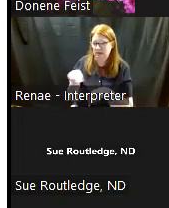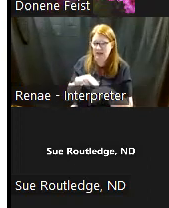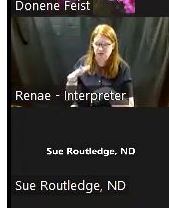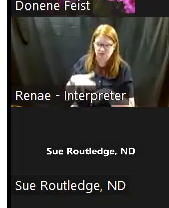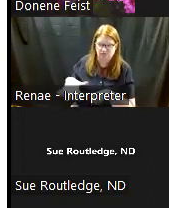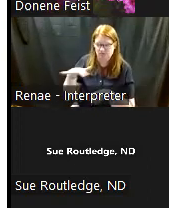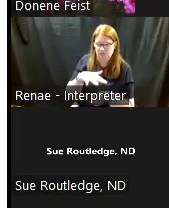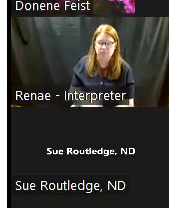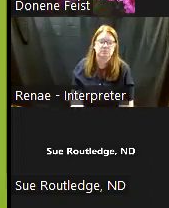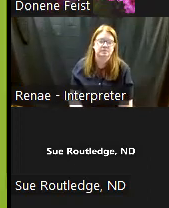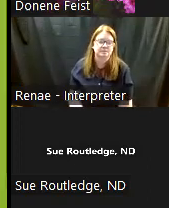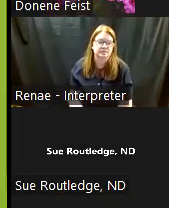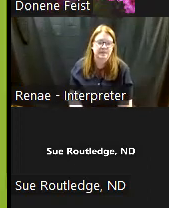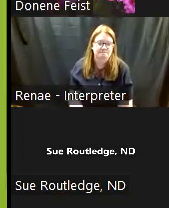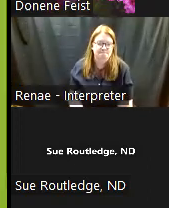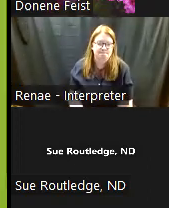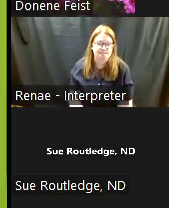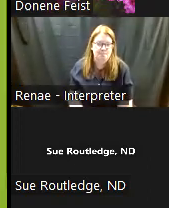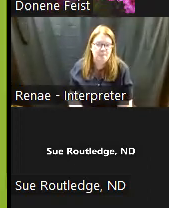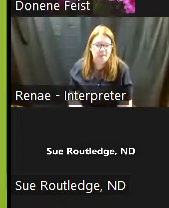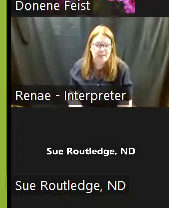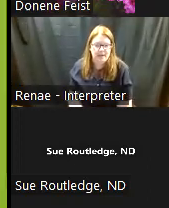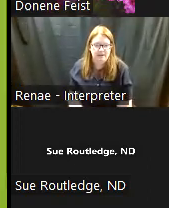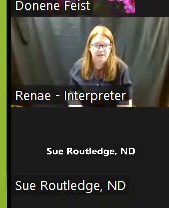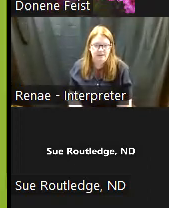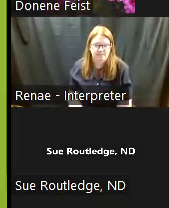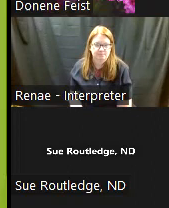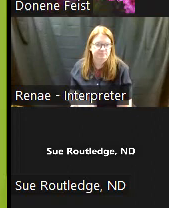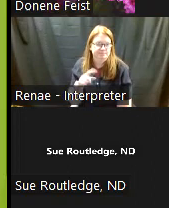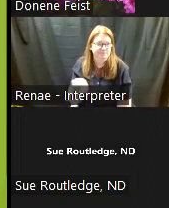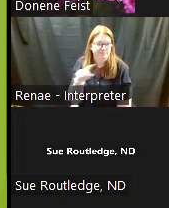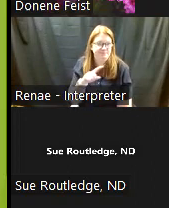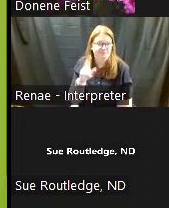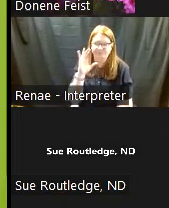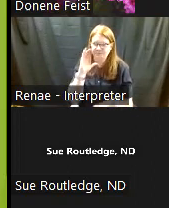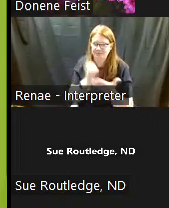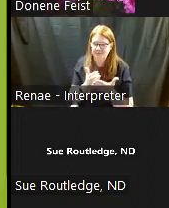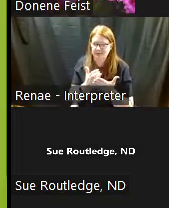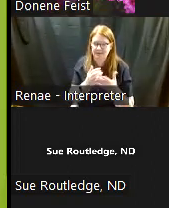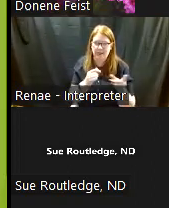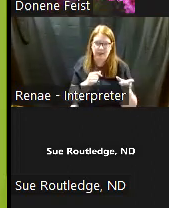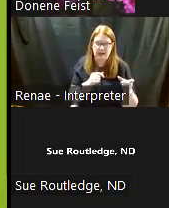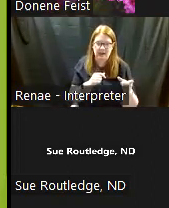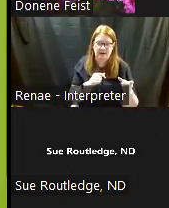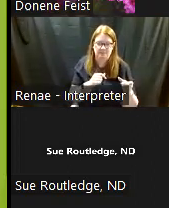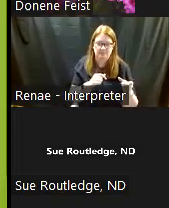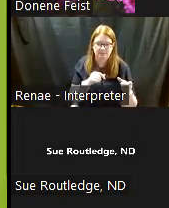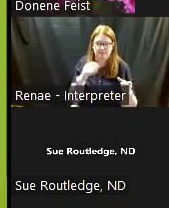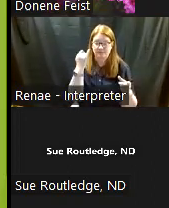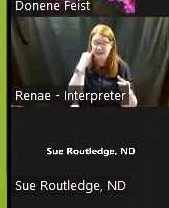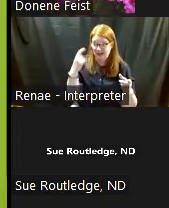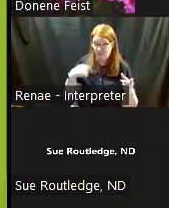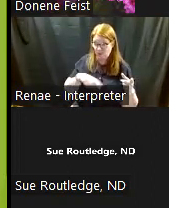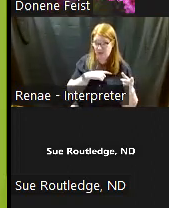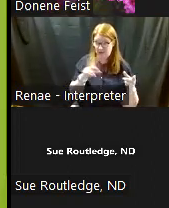Next. I just wanted to throw in a couple pictures of like, you know, again, I said, if we are diagnosing a